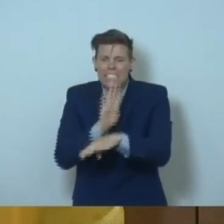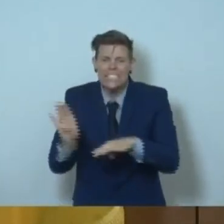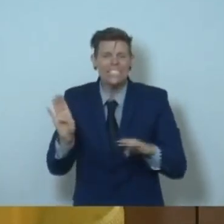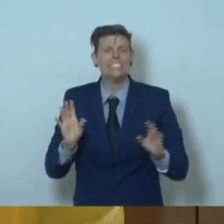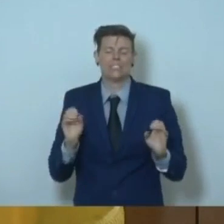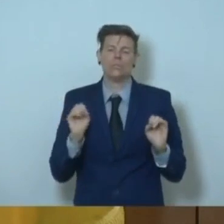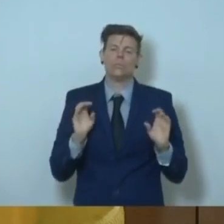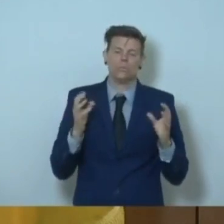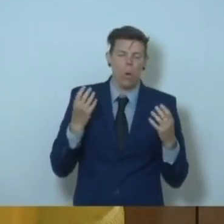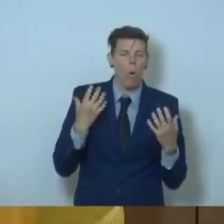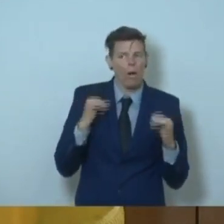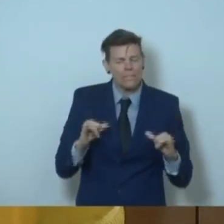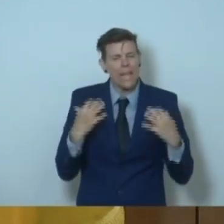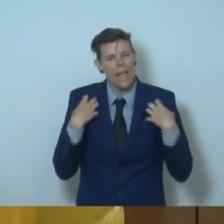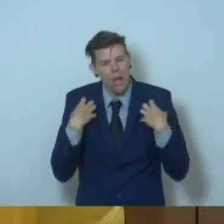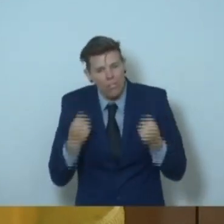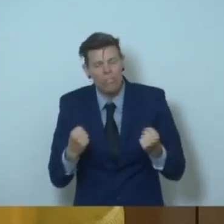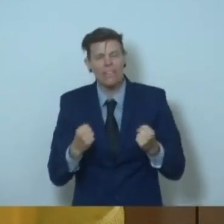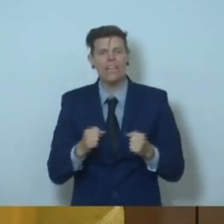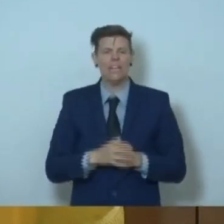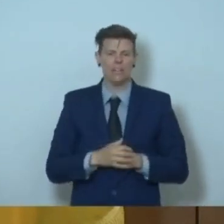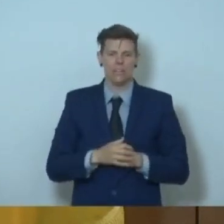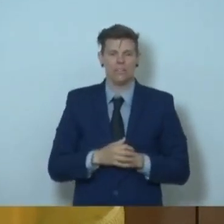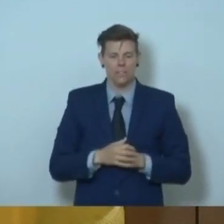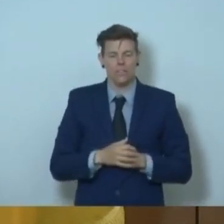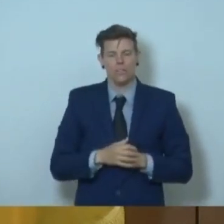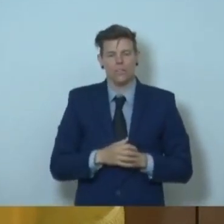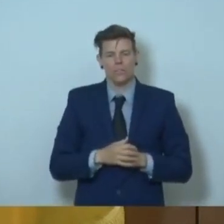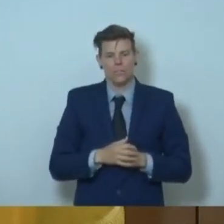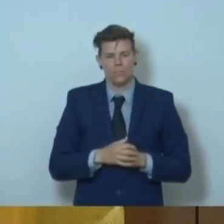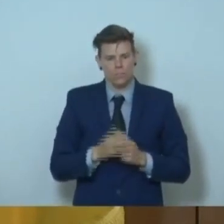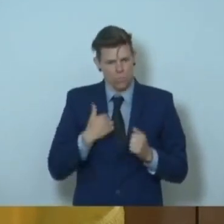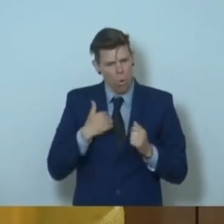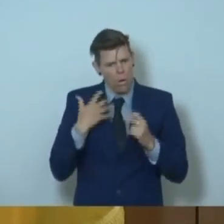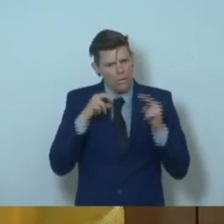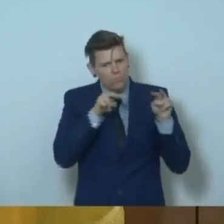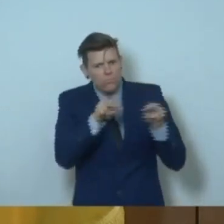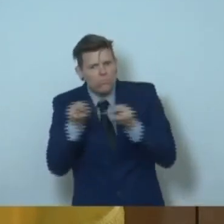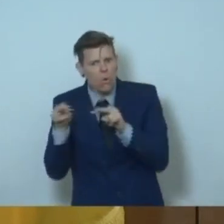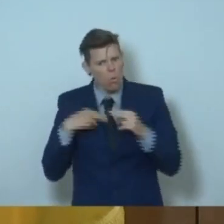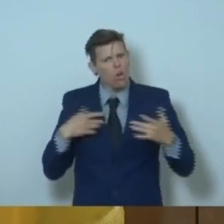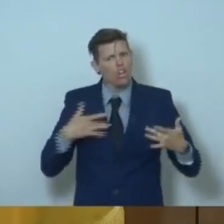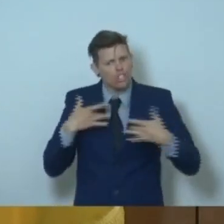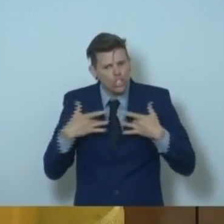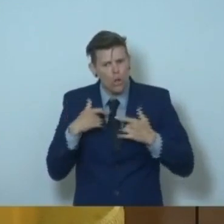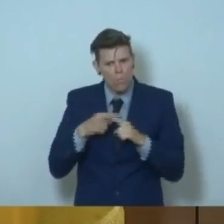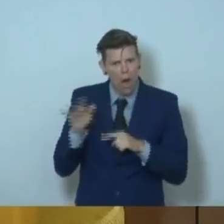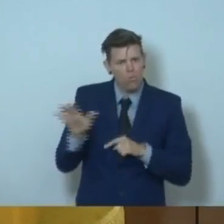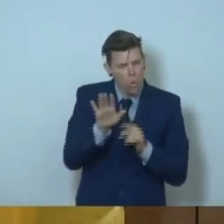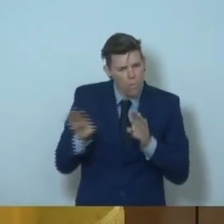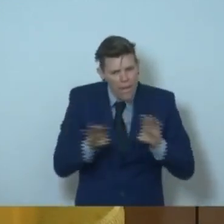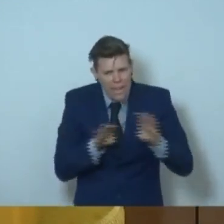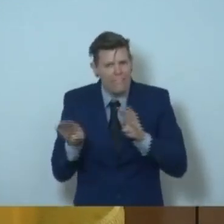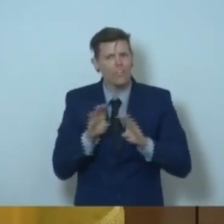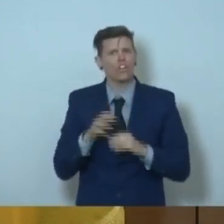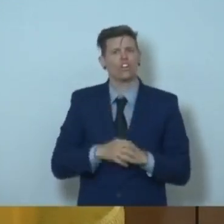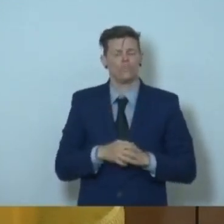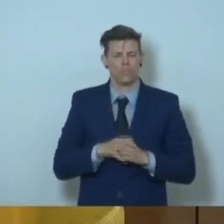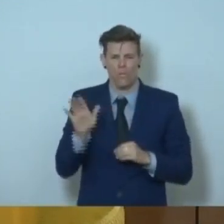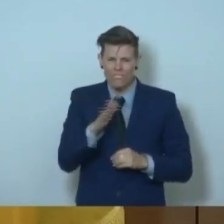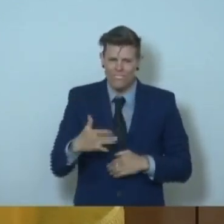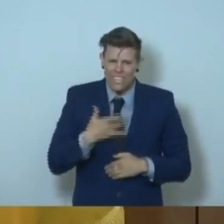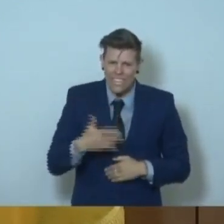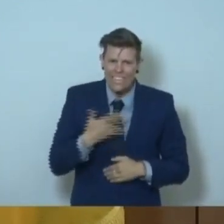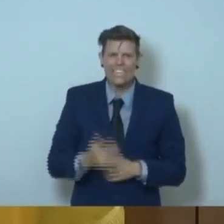consequences, and we're paying attention to those as well, and we're concerned about them. I'm concerned about them. But having a fairness